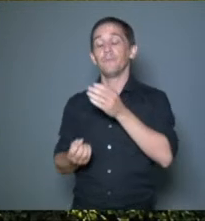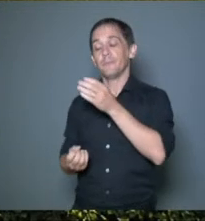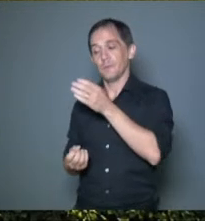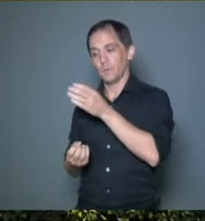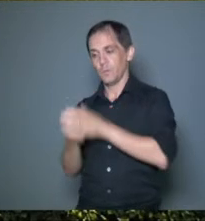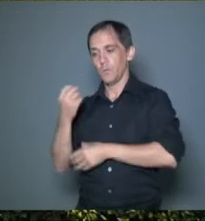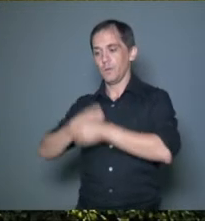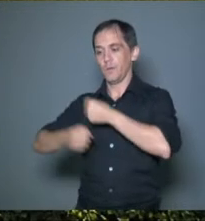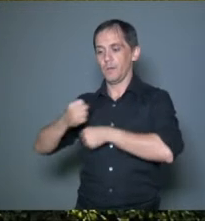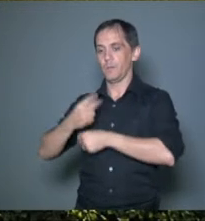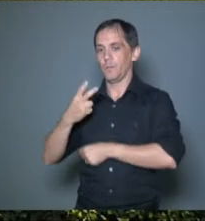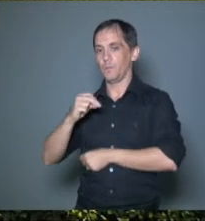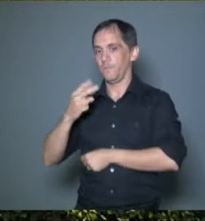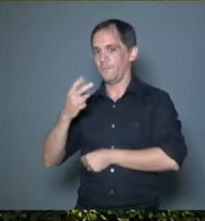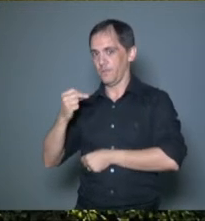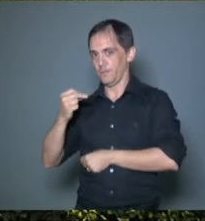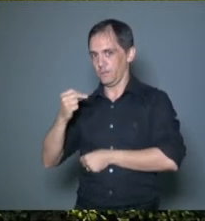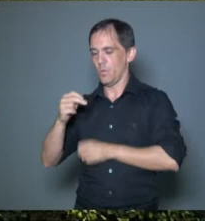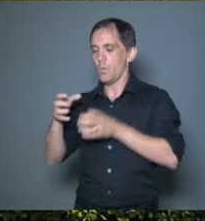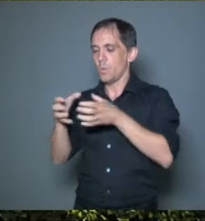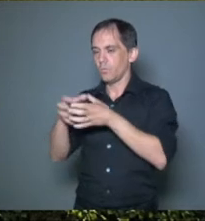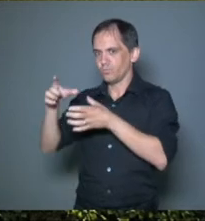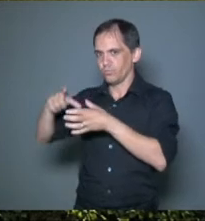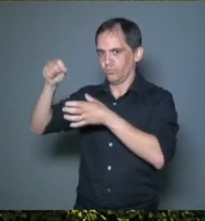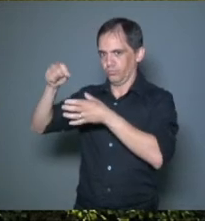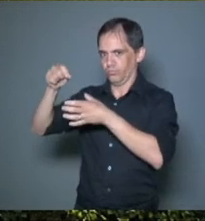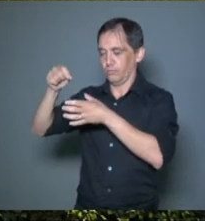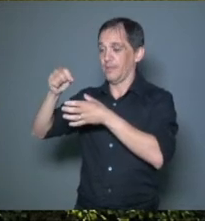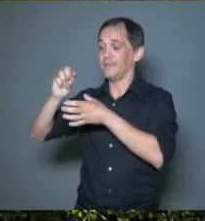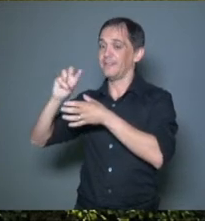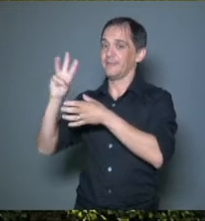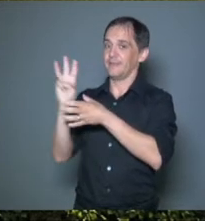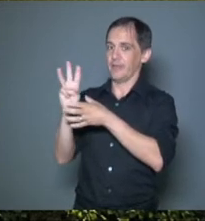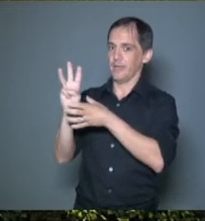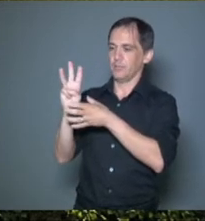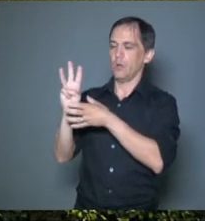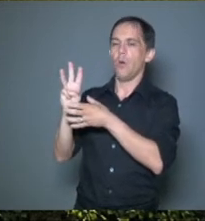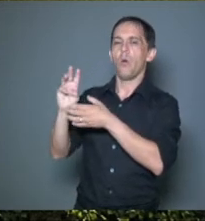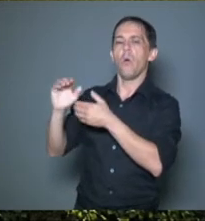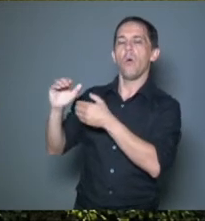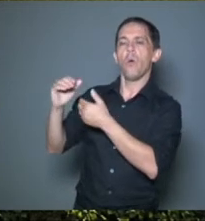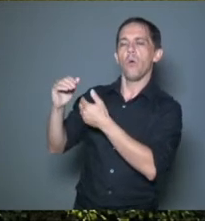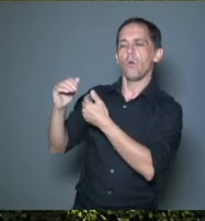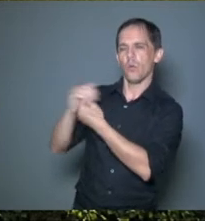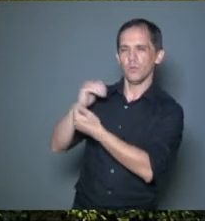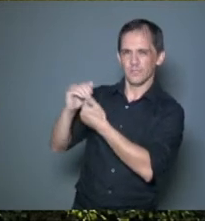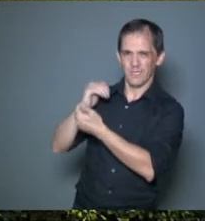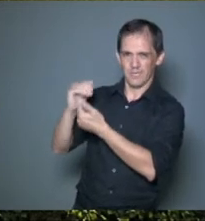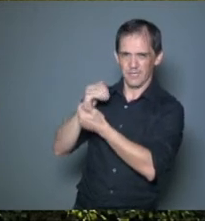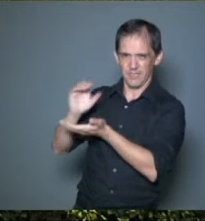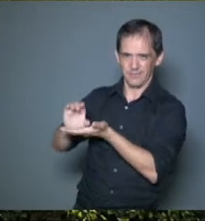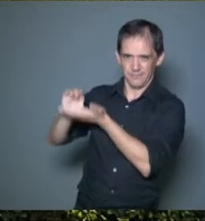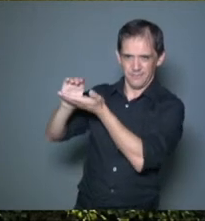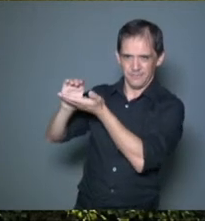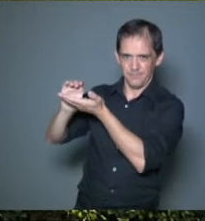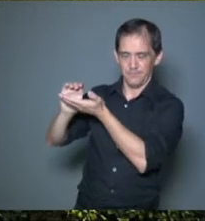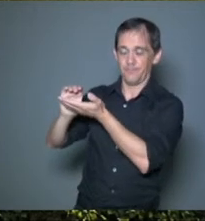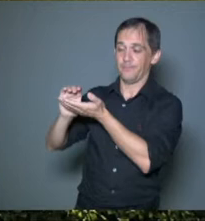We established an ESG committee late in 2020 with three of our board members.